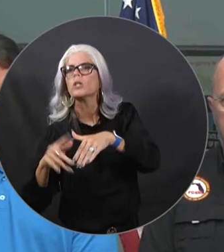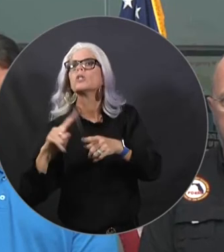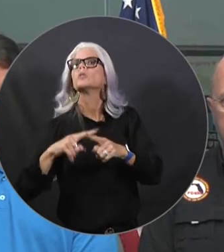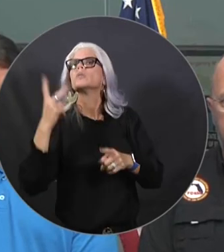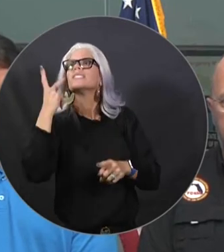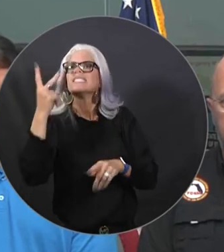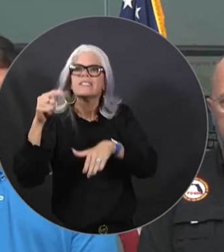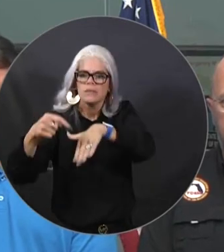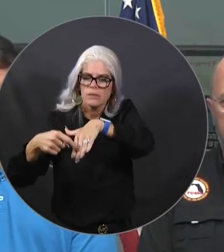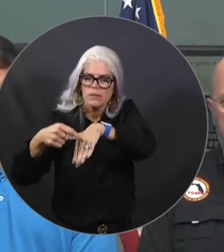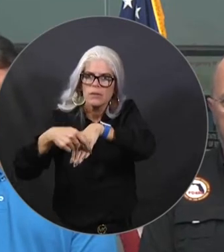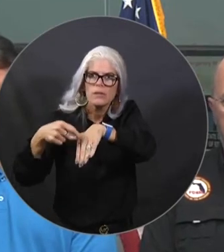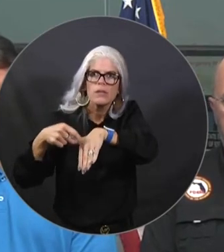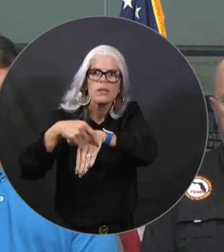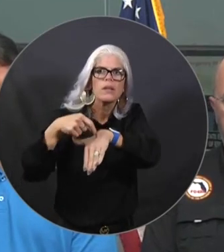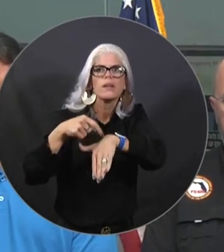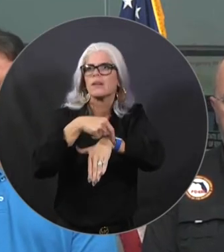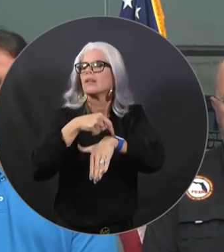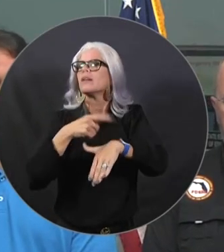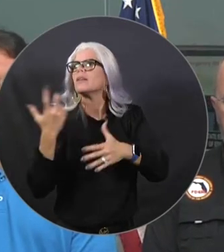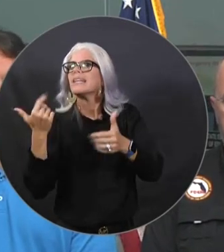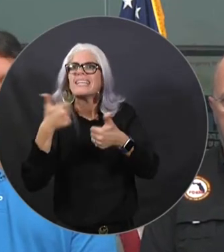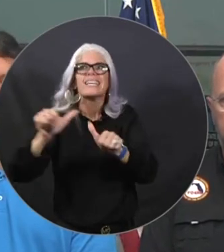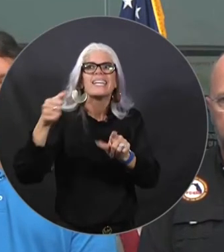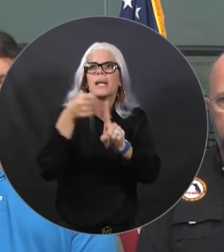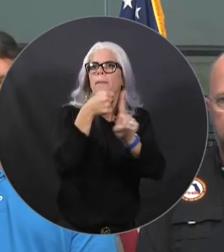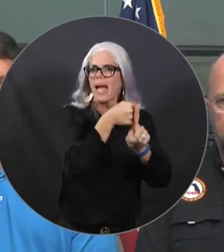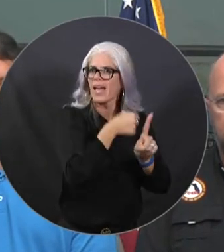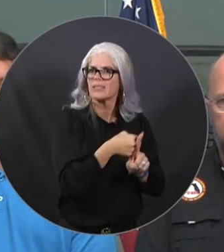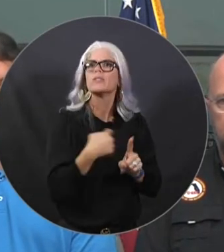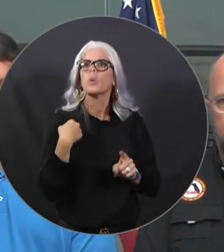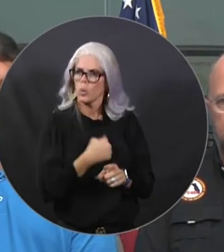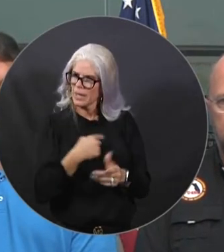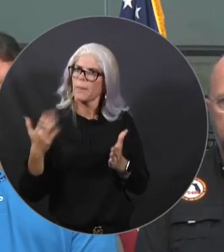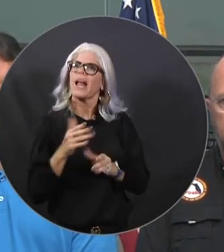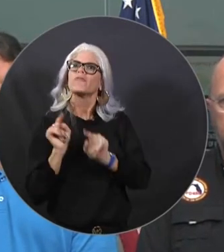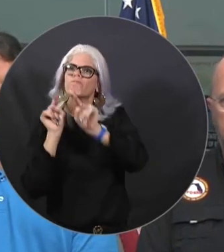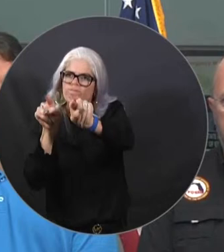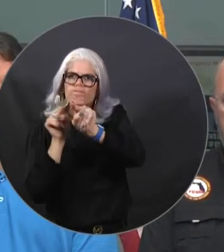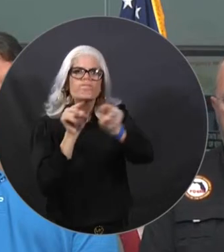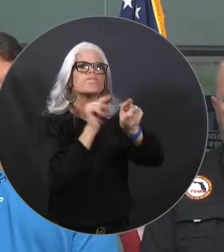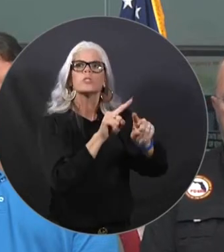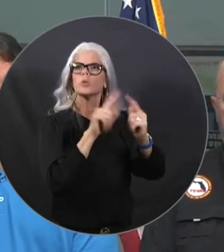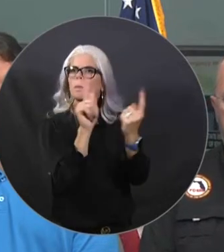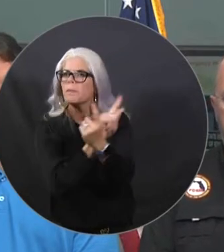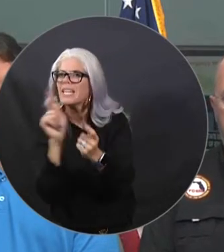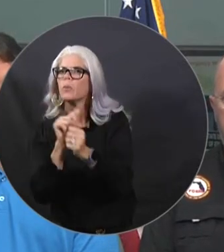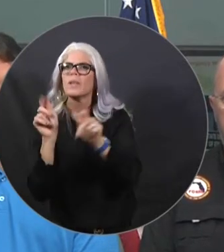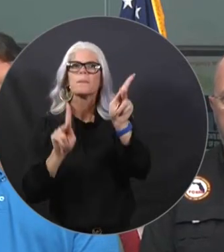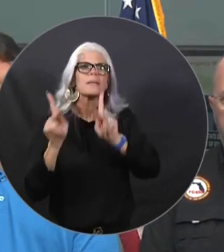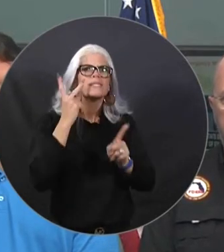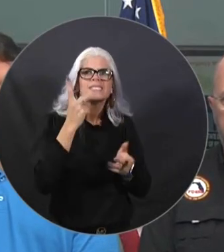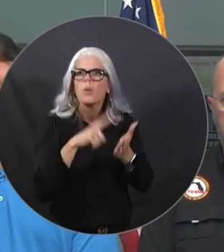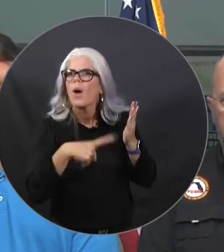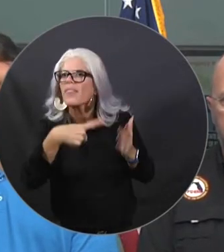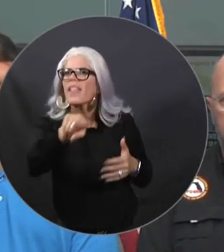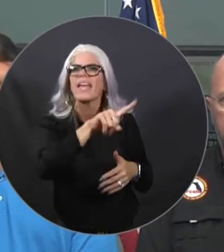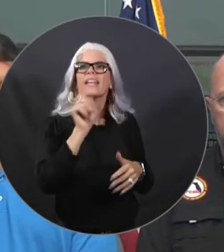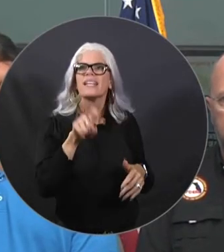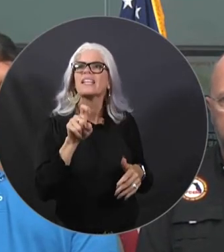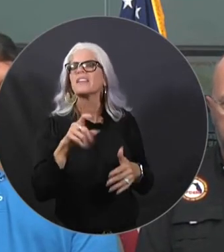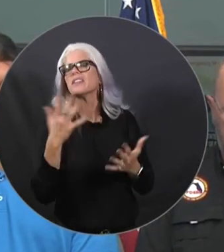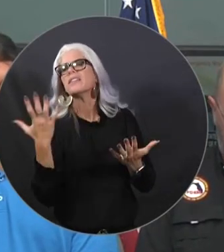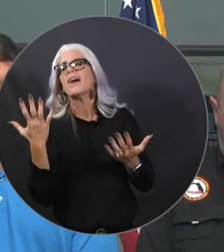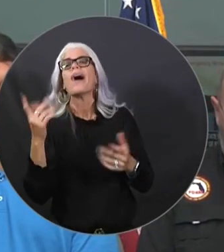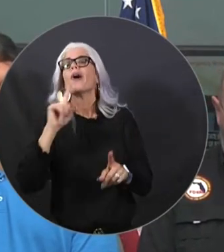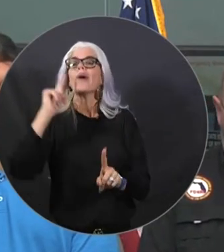throughout the state to go and potentially visit, meet with folks and see what they need. So, you know, at the end of the day, you know, I view